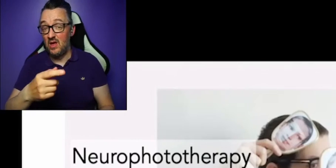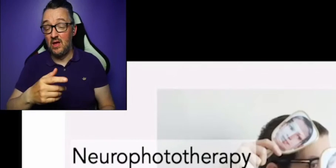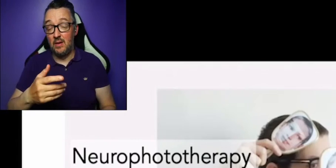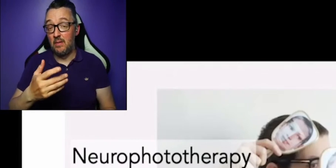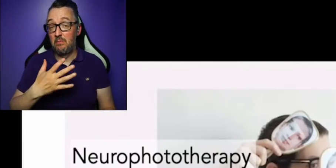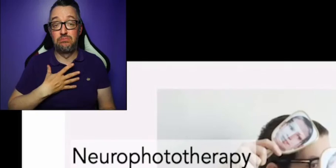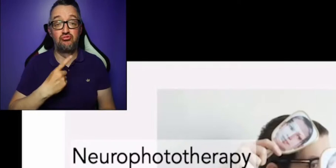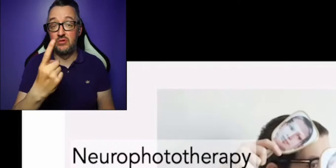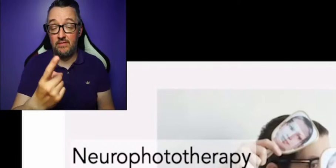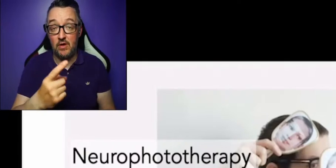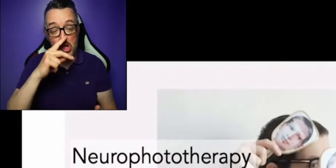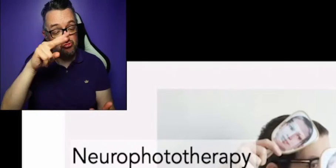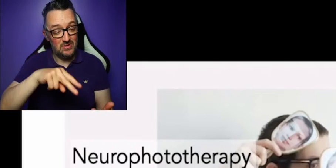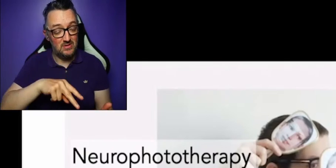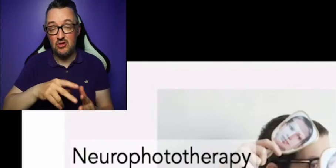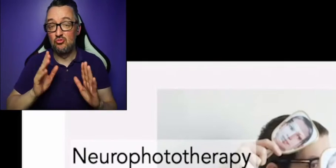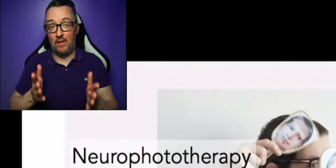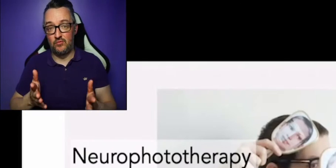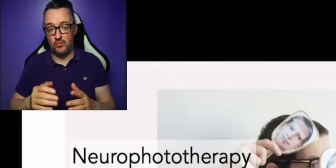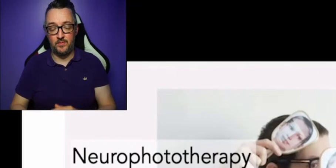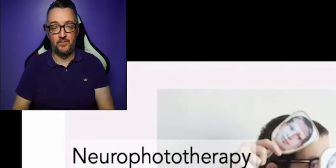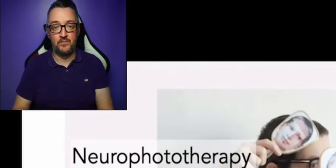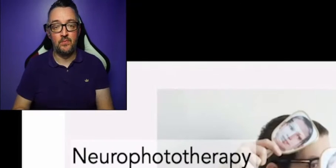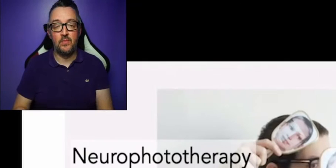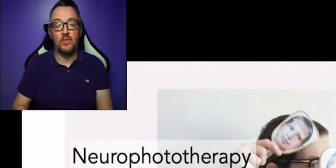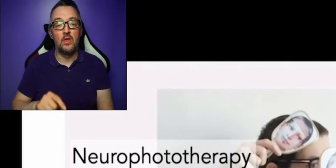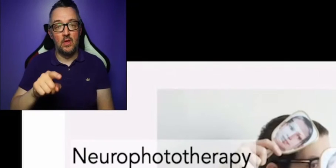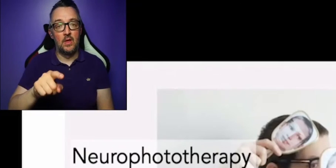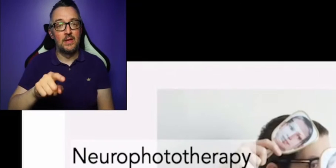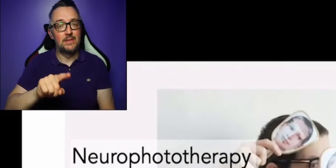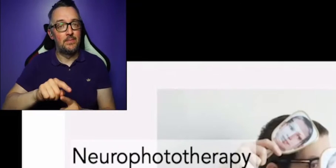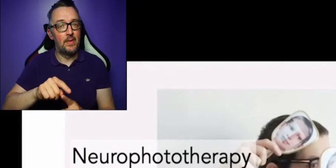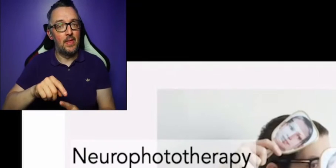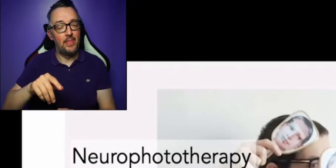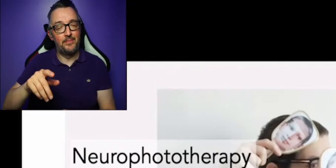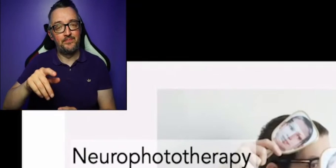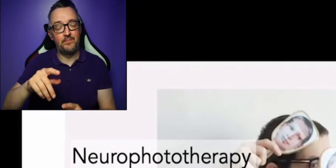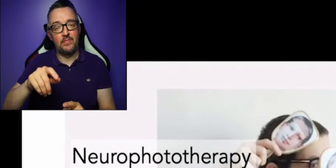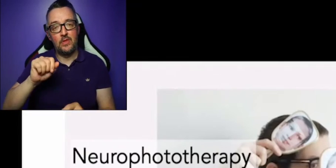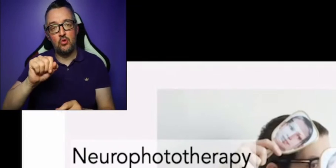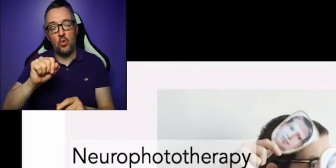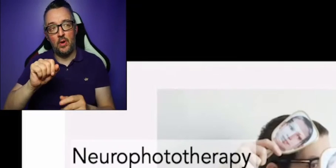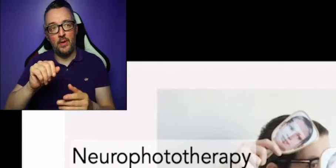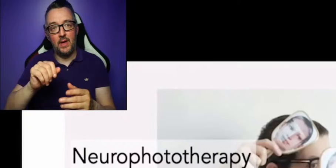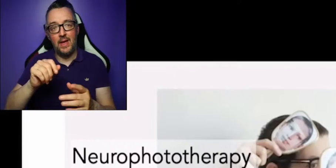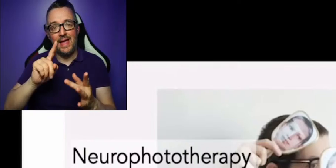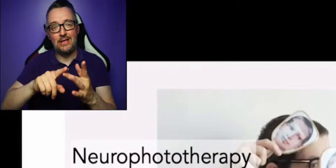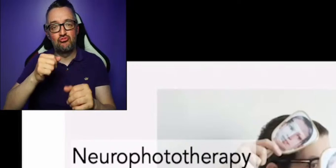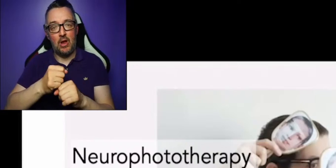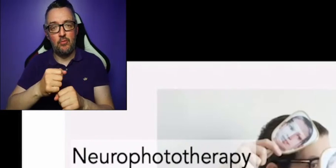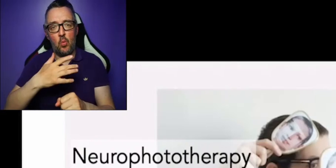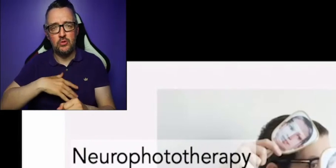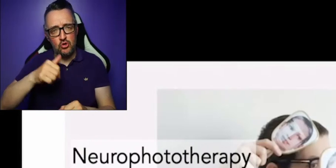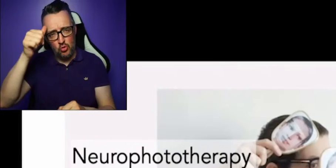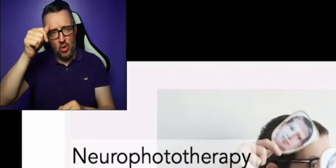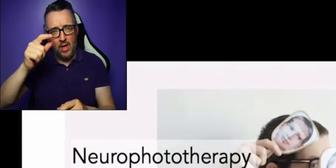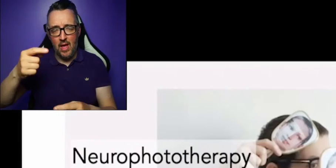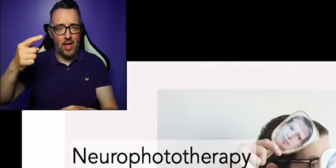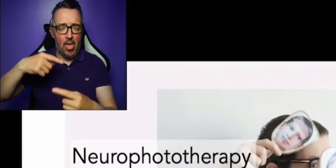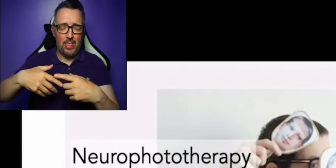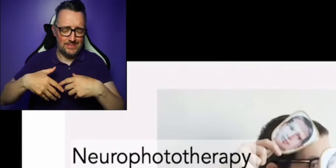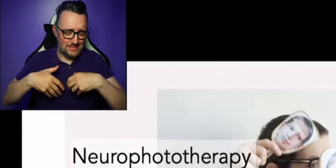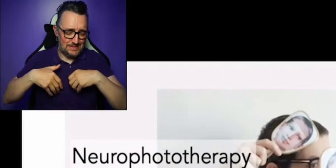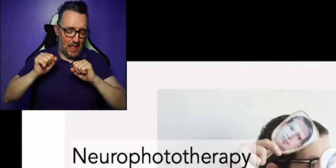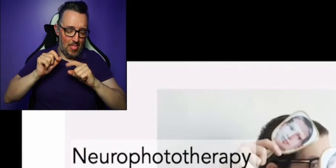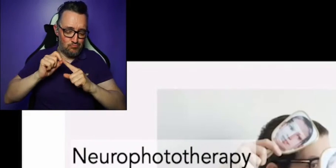or not, and you know. And the backstory is in your stories section of Instagram, isn't it? So if yeah. you wanted to catch up on that from the